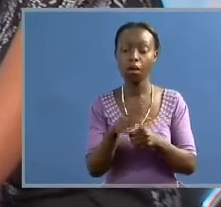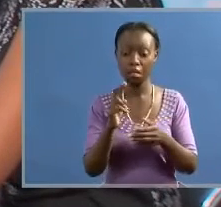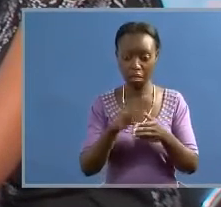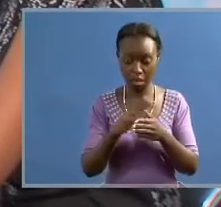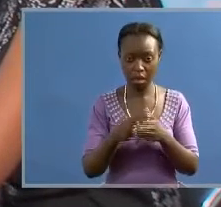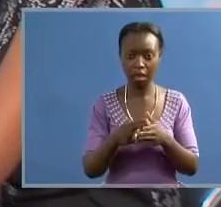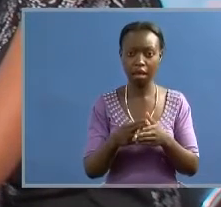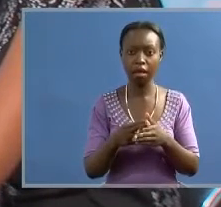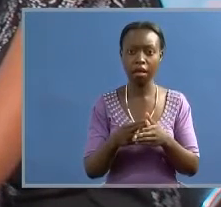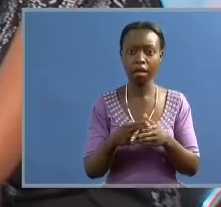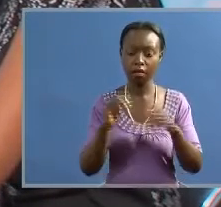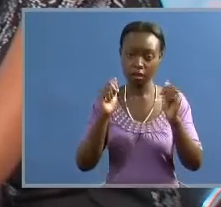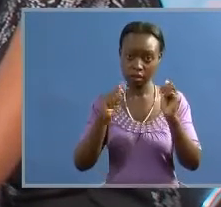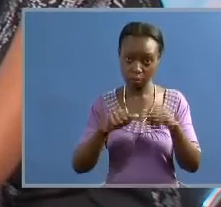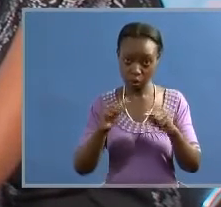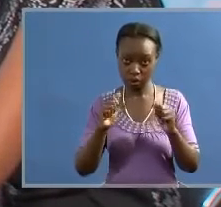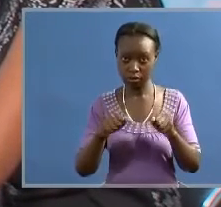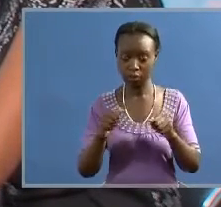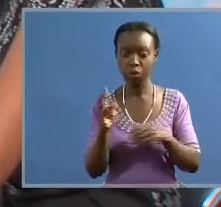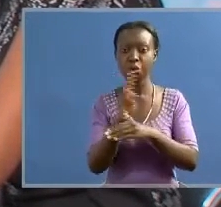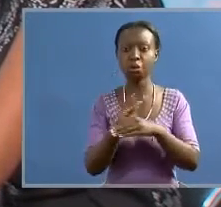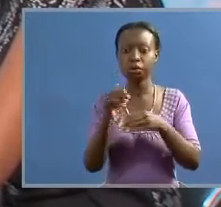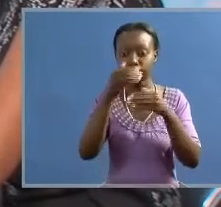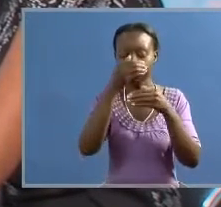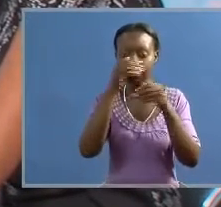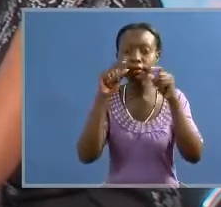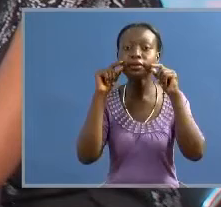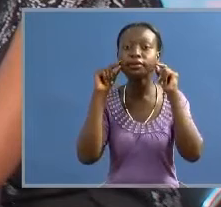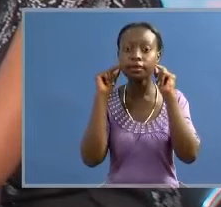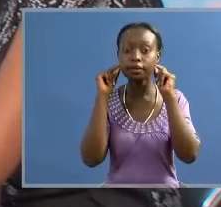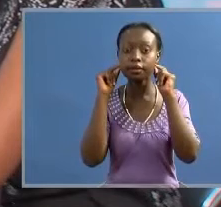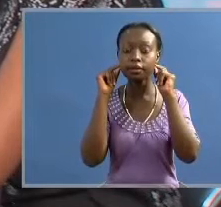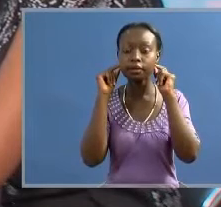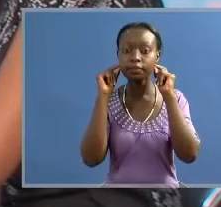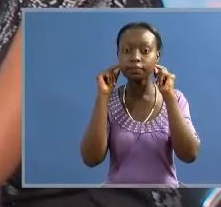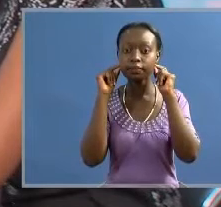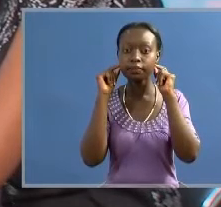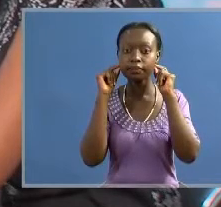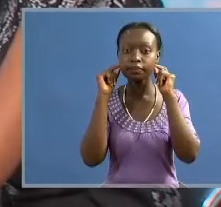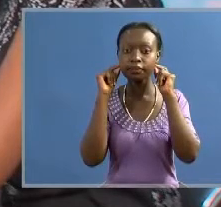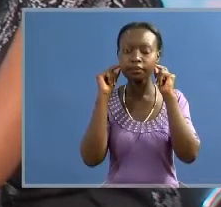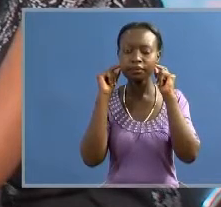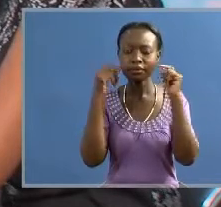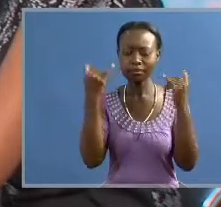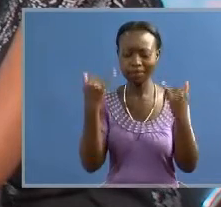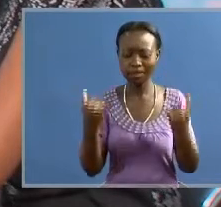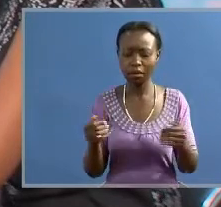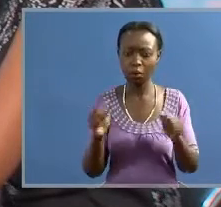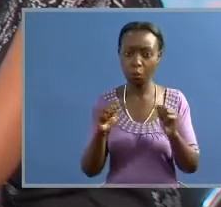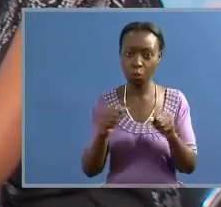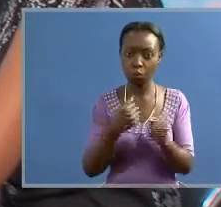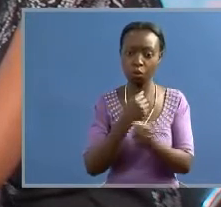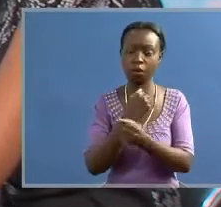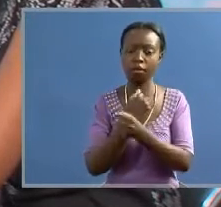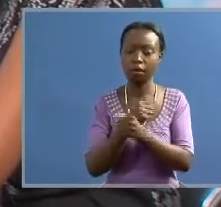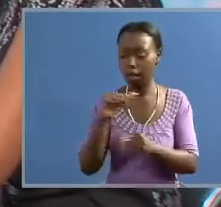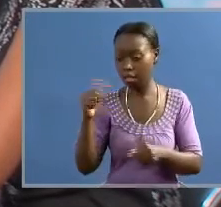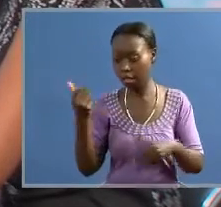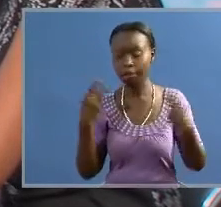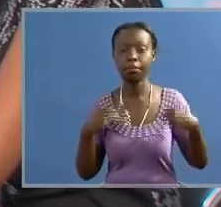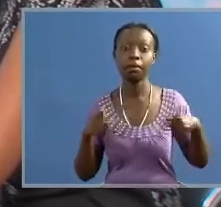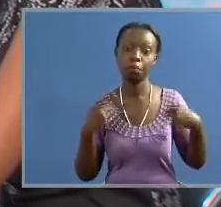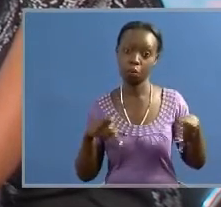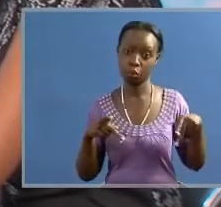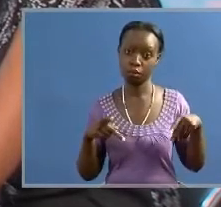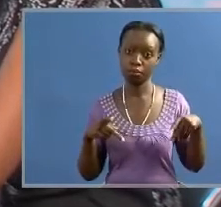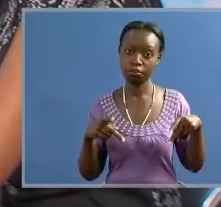you can actually put on a mask, because this would then be able to protect the others.